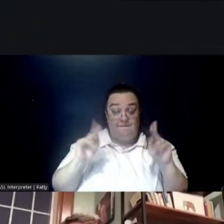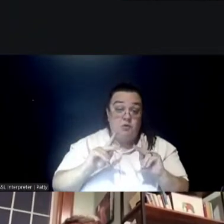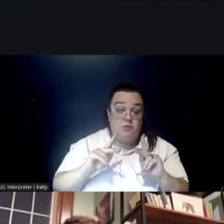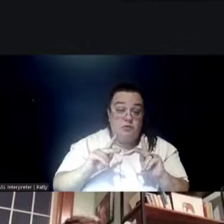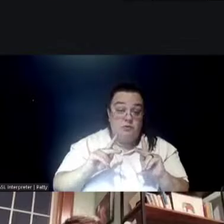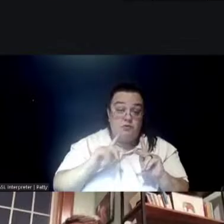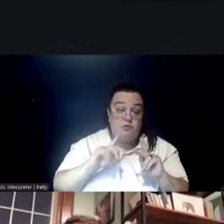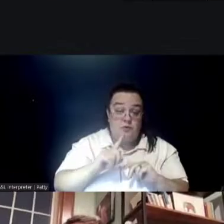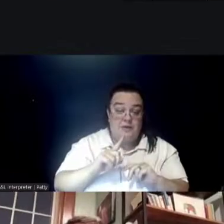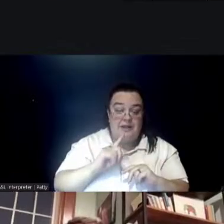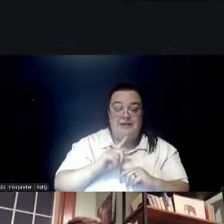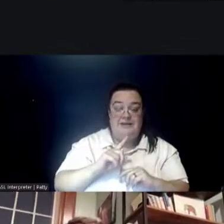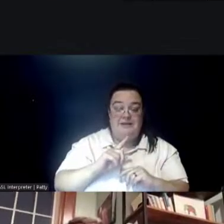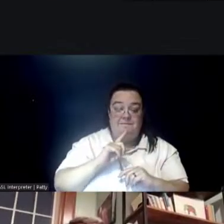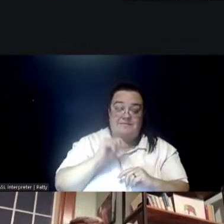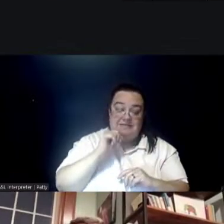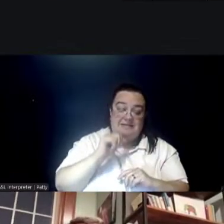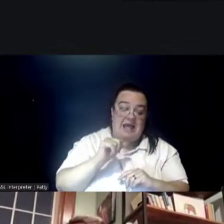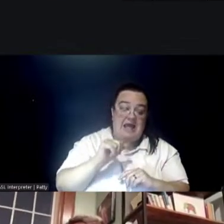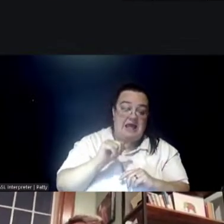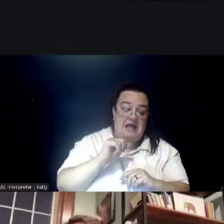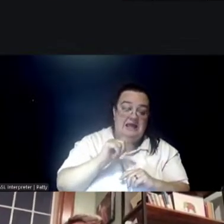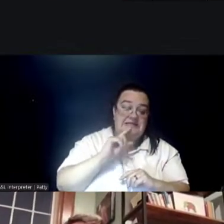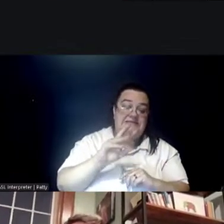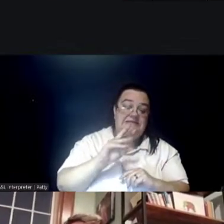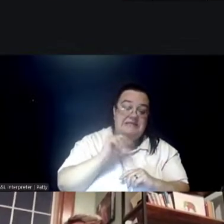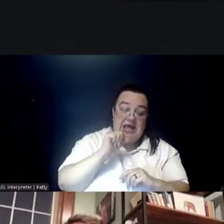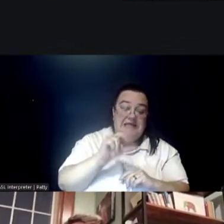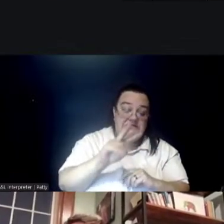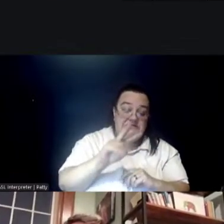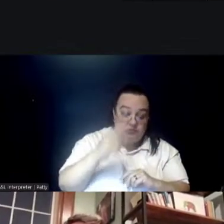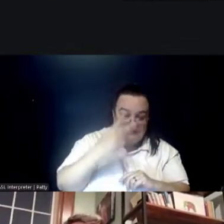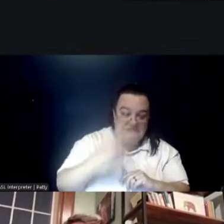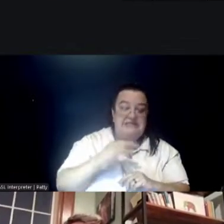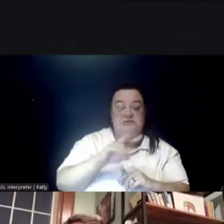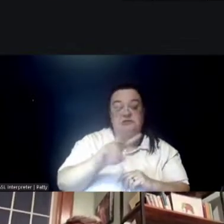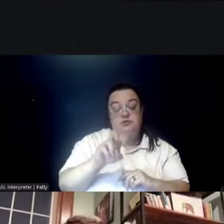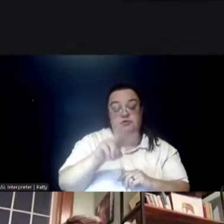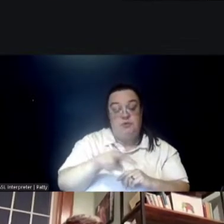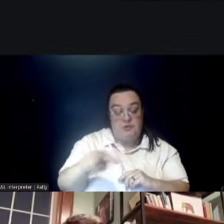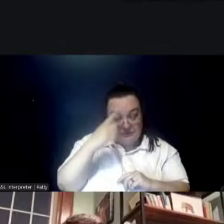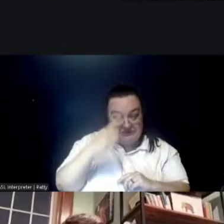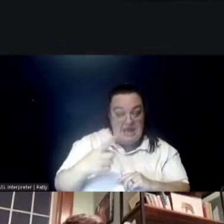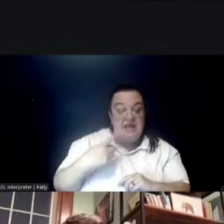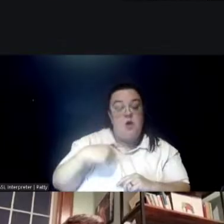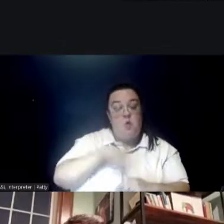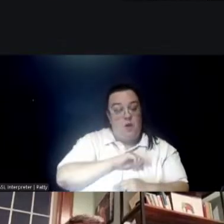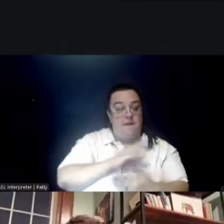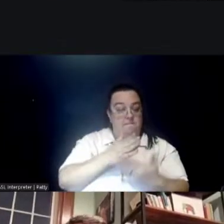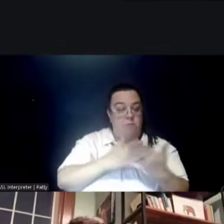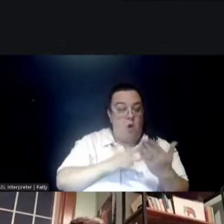222 cents, and we're a part of that, and that's the context in which we are asking people to pay.